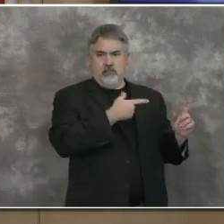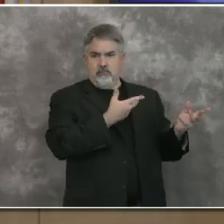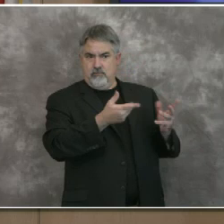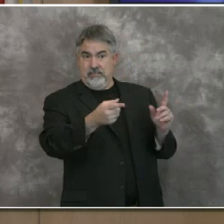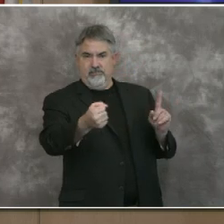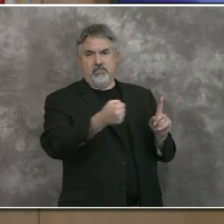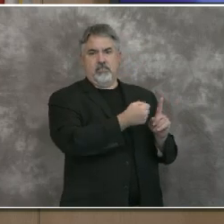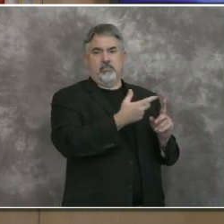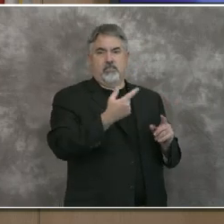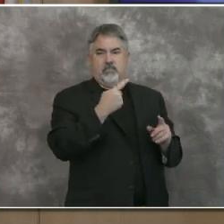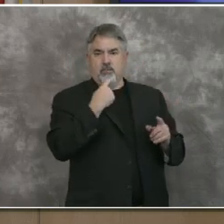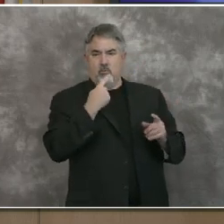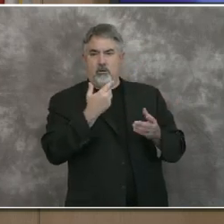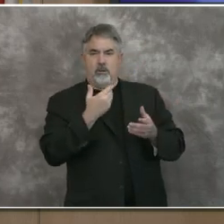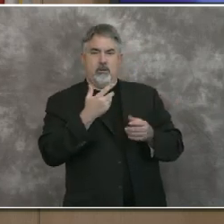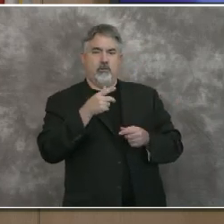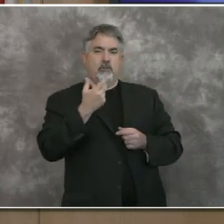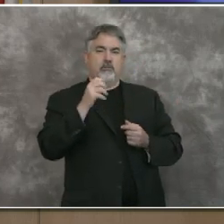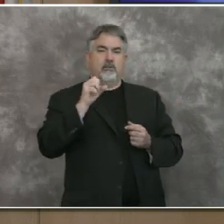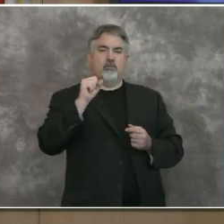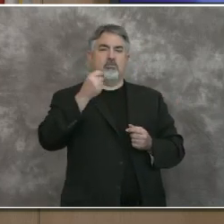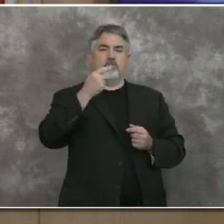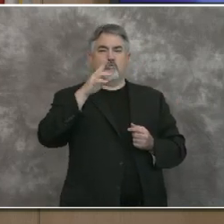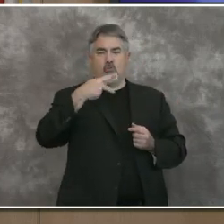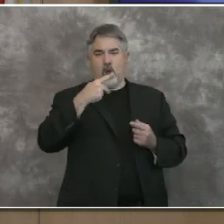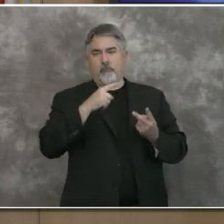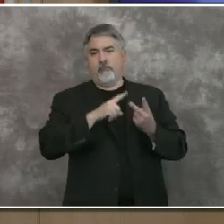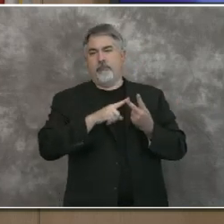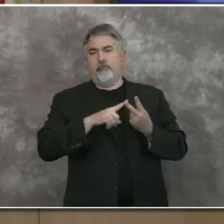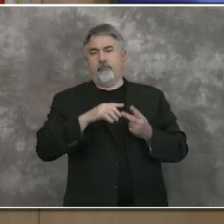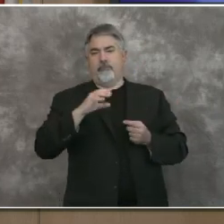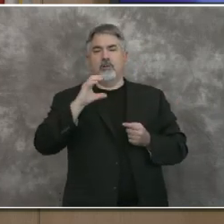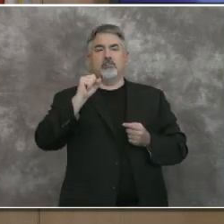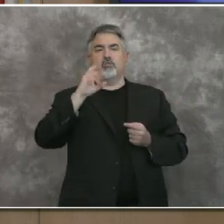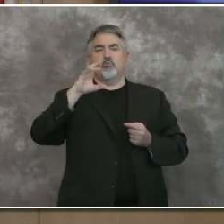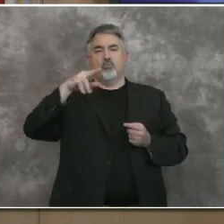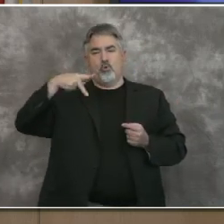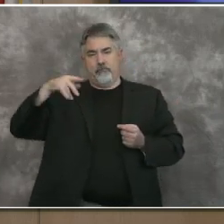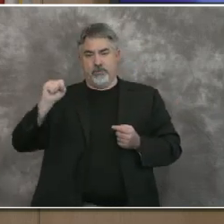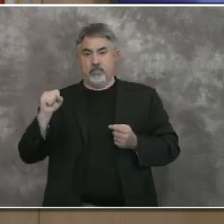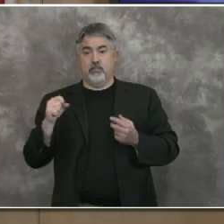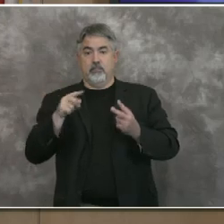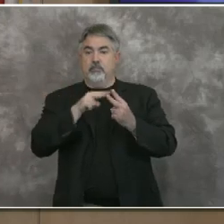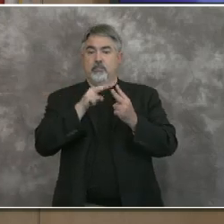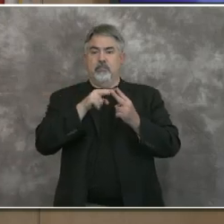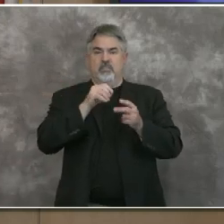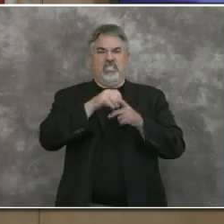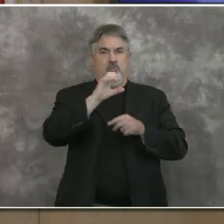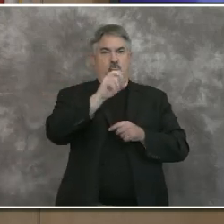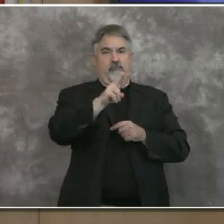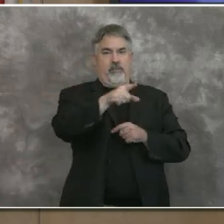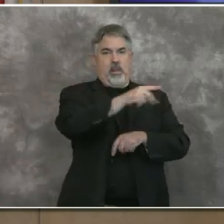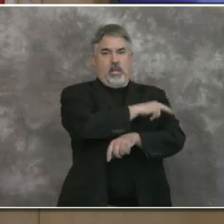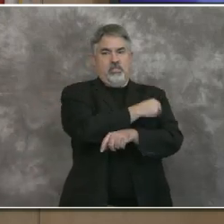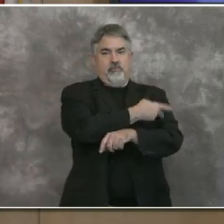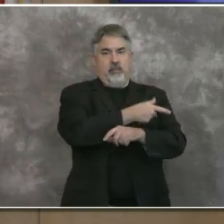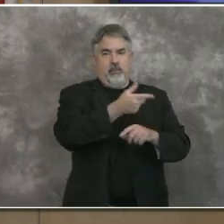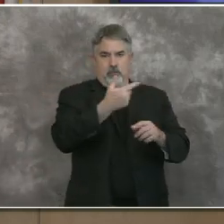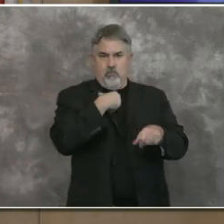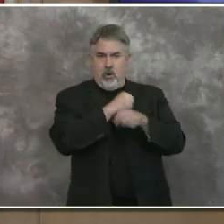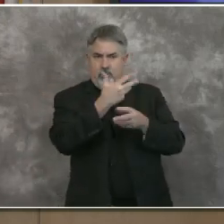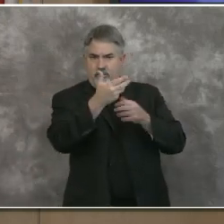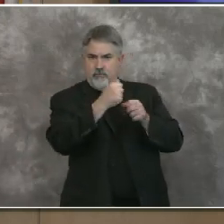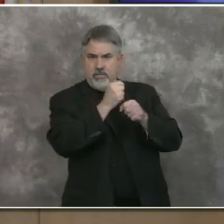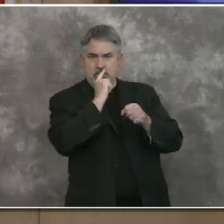with Sharp and Scripps, because of their hospitals in Chula Vista, to monitor the cases